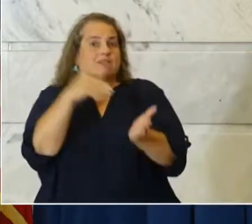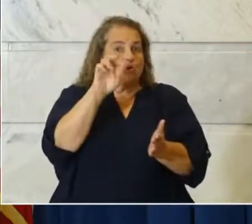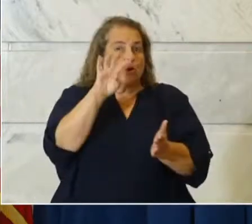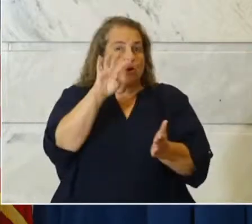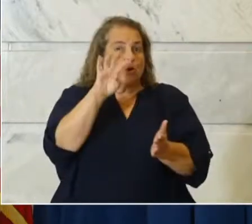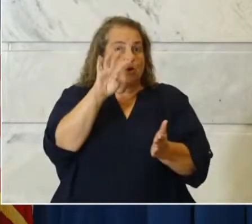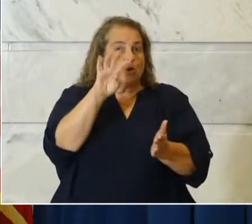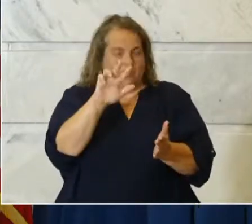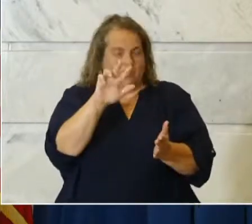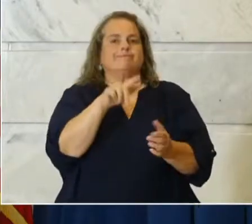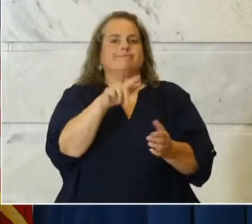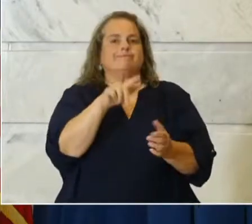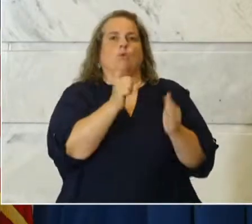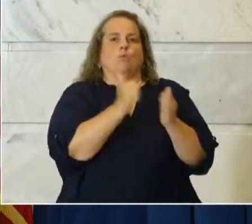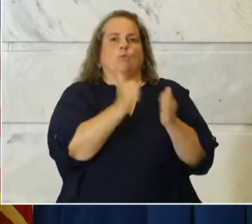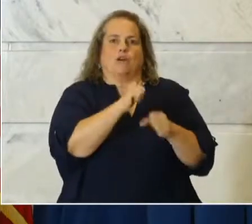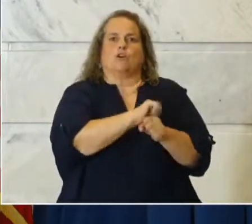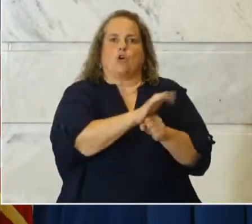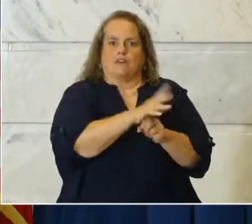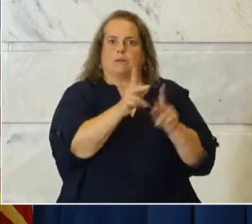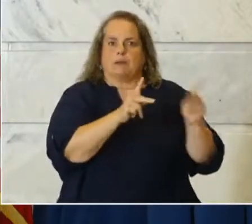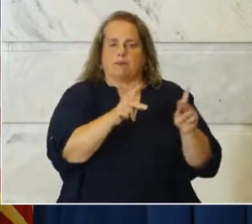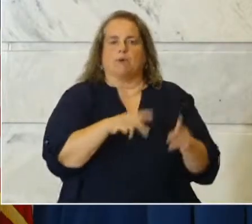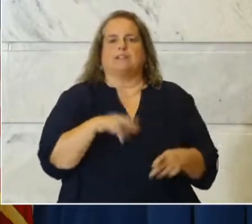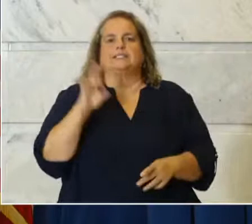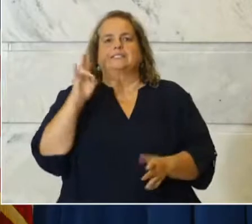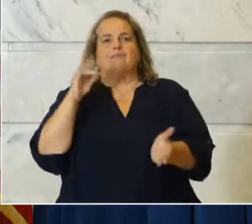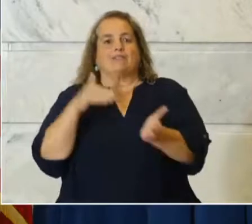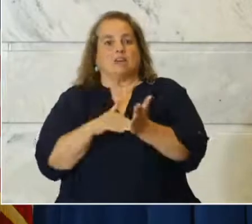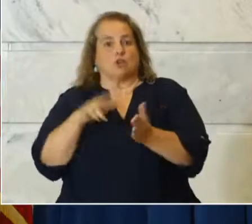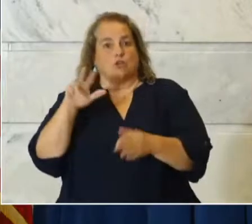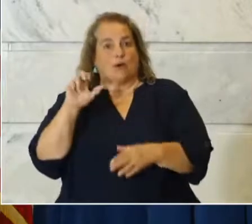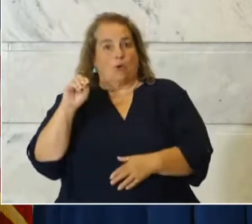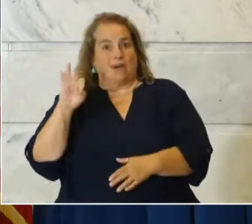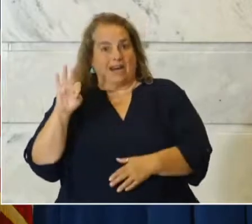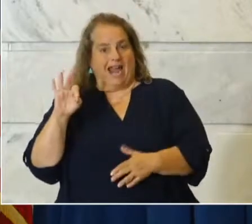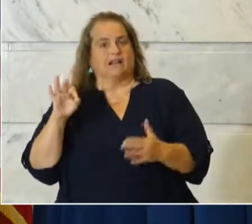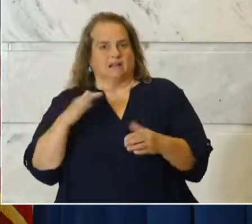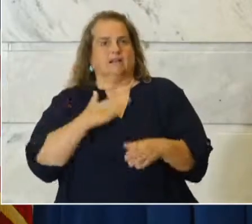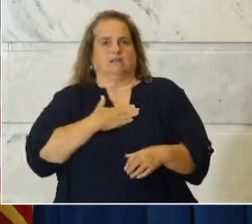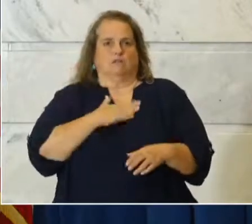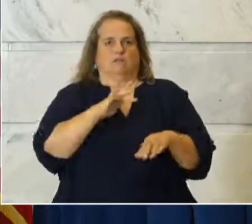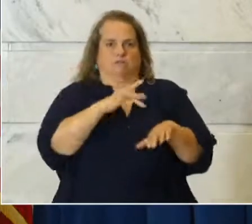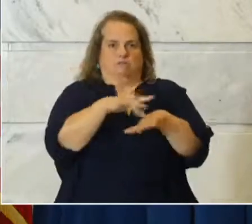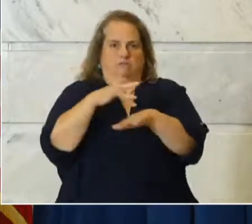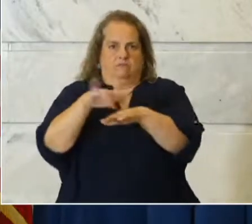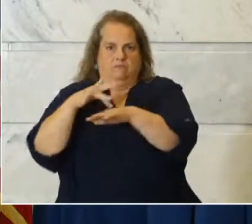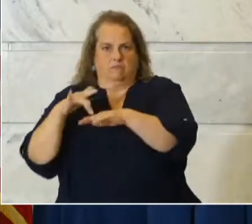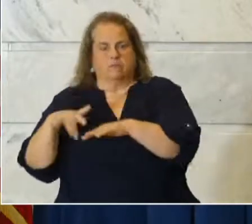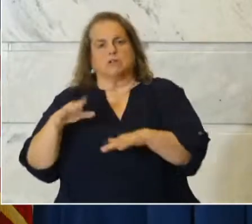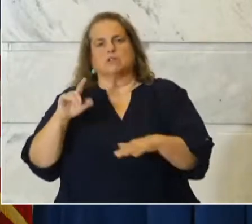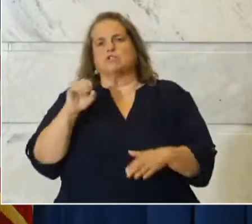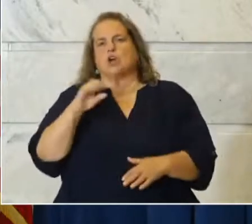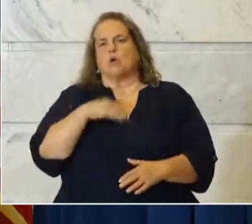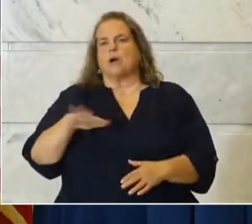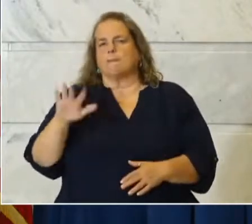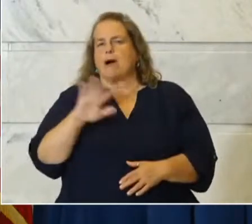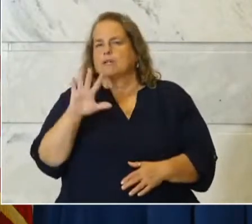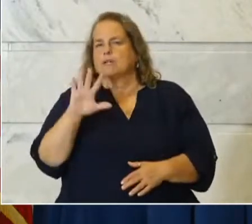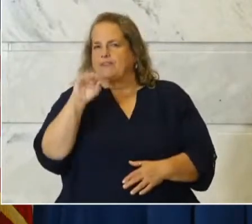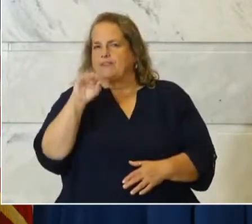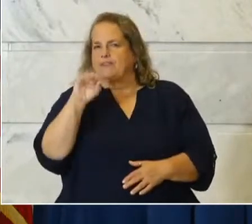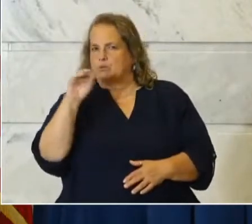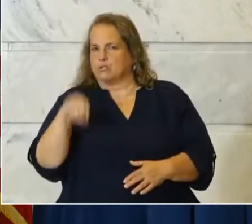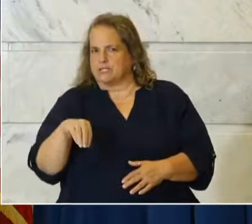of them are occupied, with 7,309 available. Occupancy is about 60%, leaving about 40 out there.